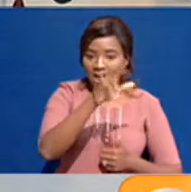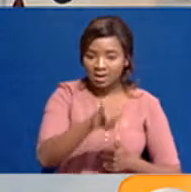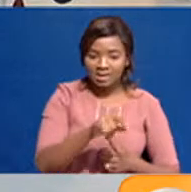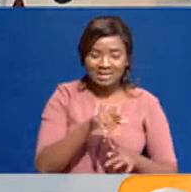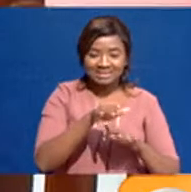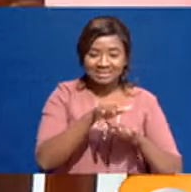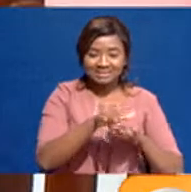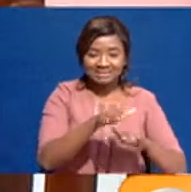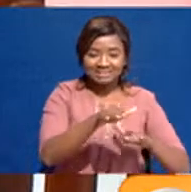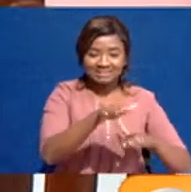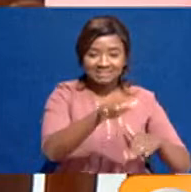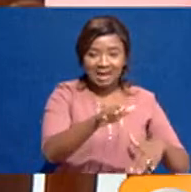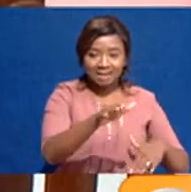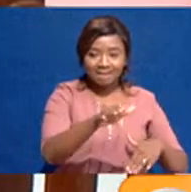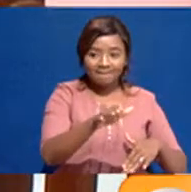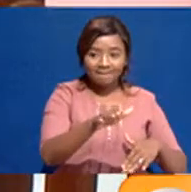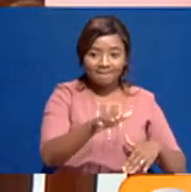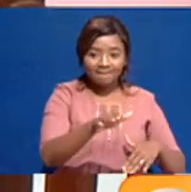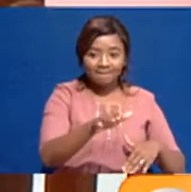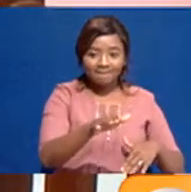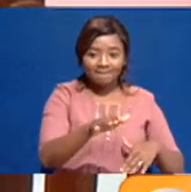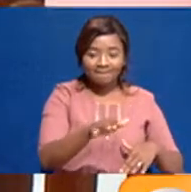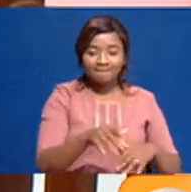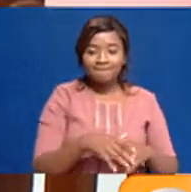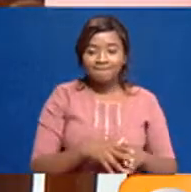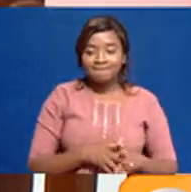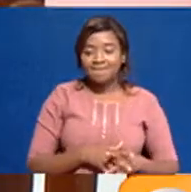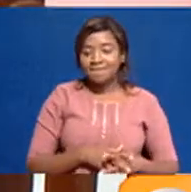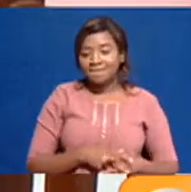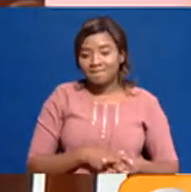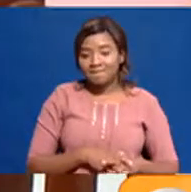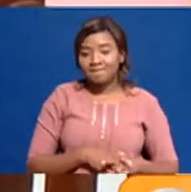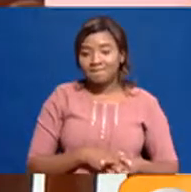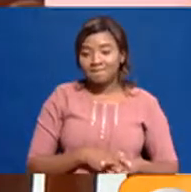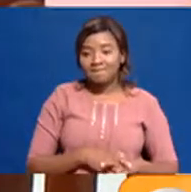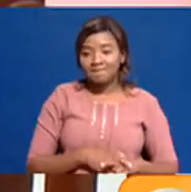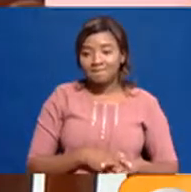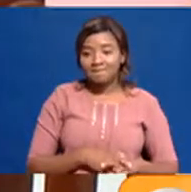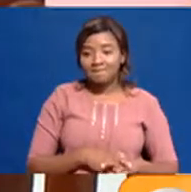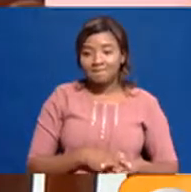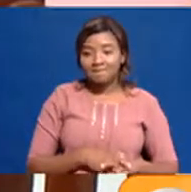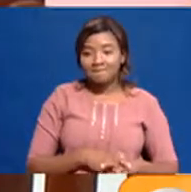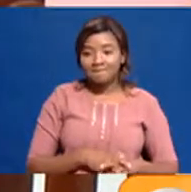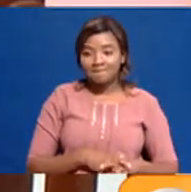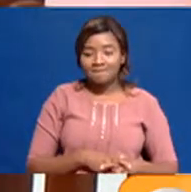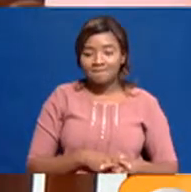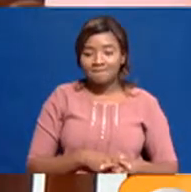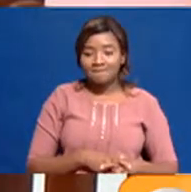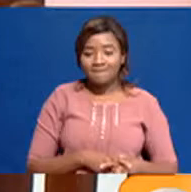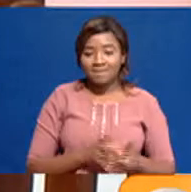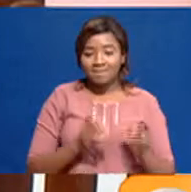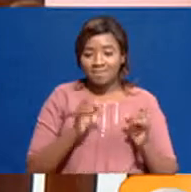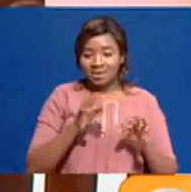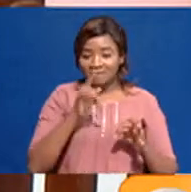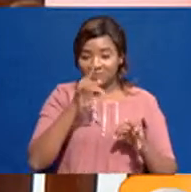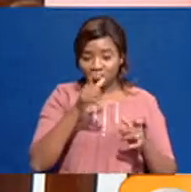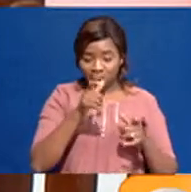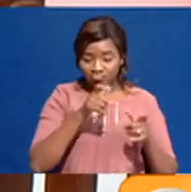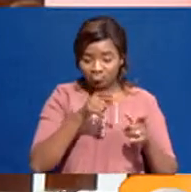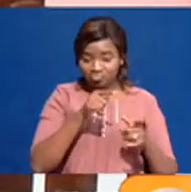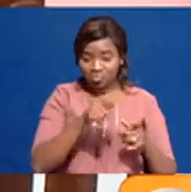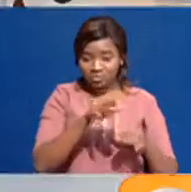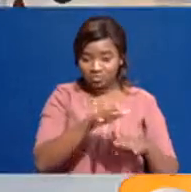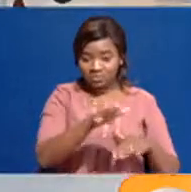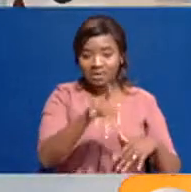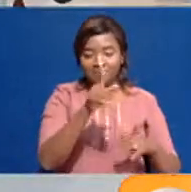you get this officer moving towards that direction. You say that you utahonga. You are done like this. Correct. And